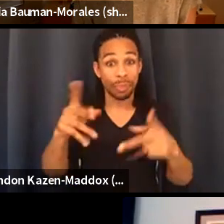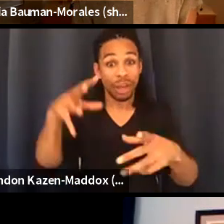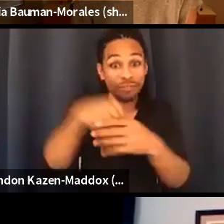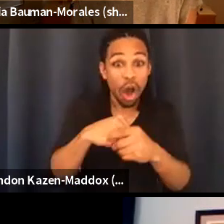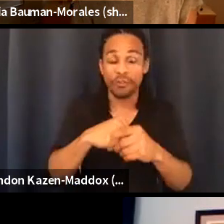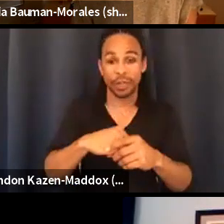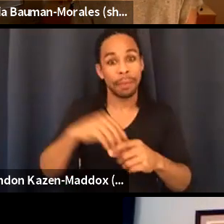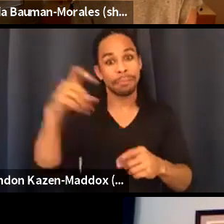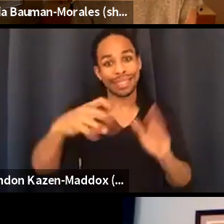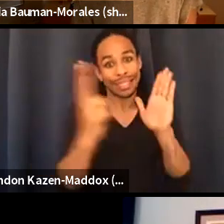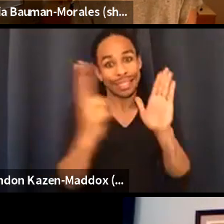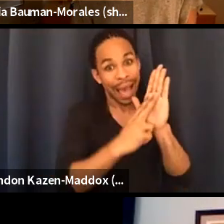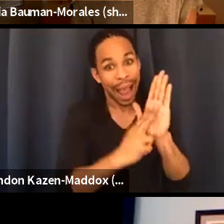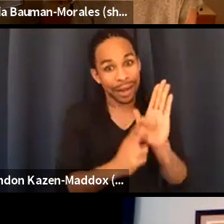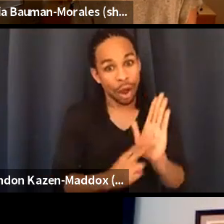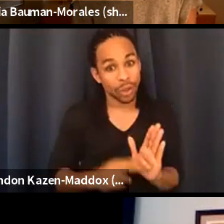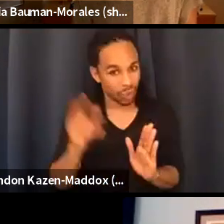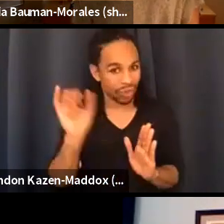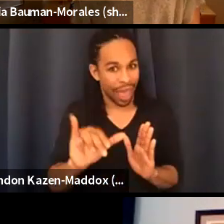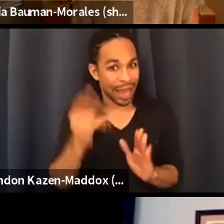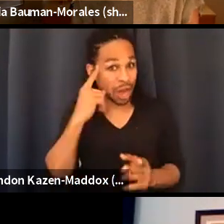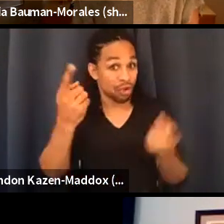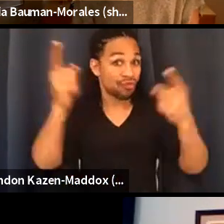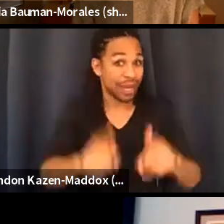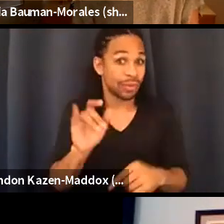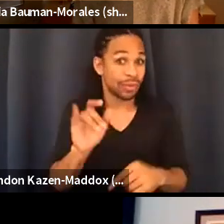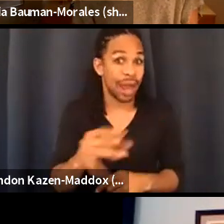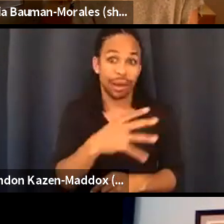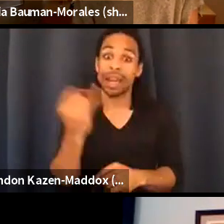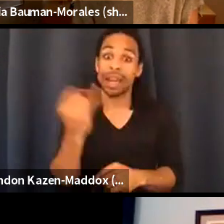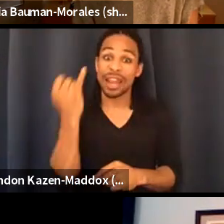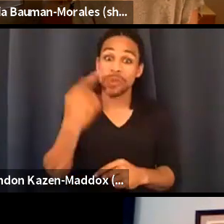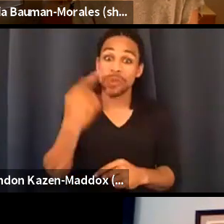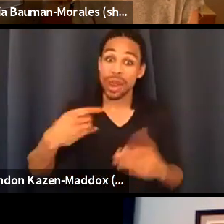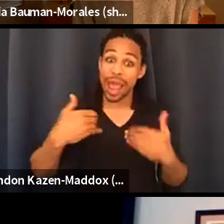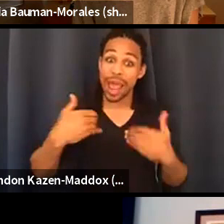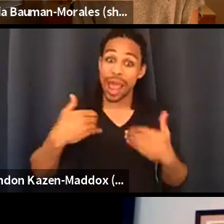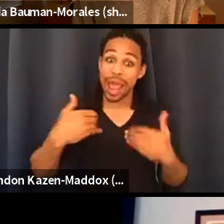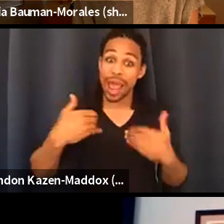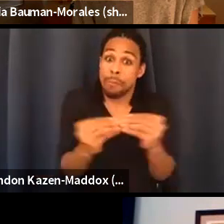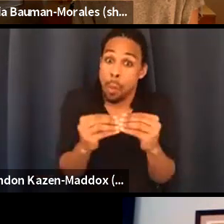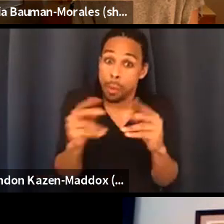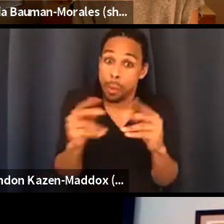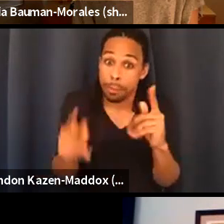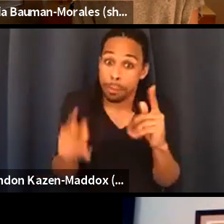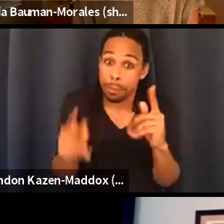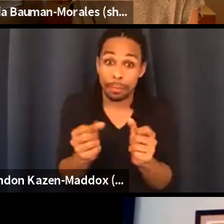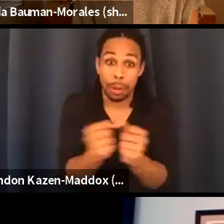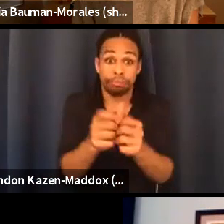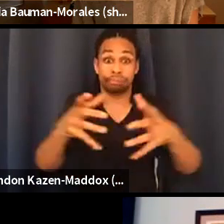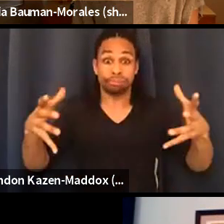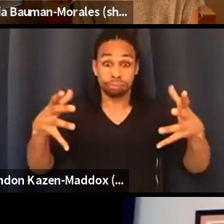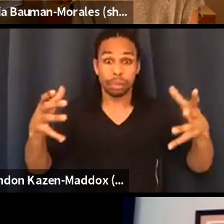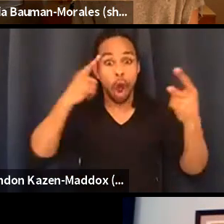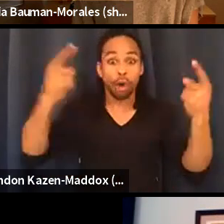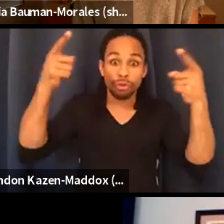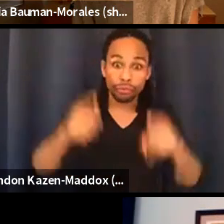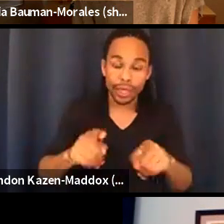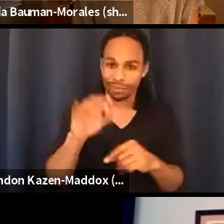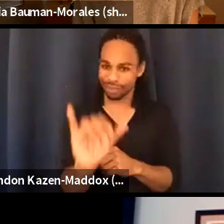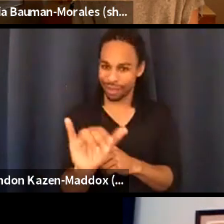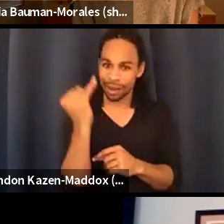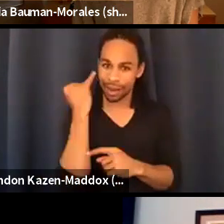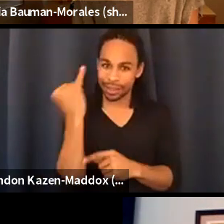that, you know, the folks who are often most, you know, affected by this crisis in general, and it's not